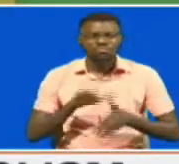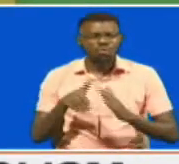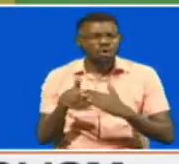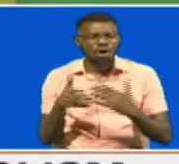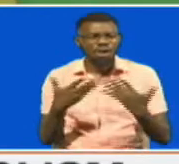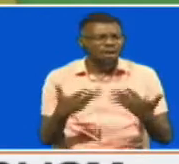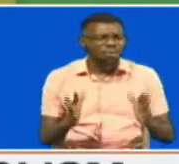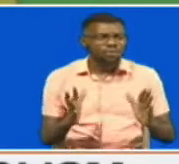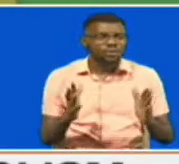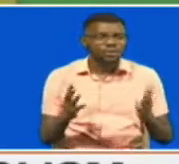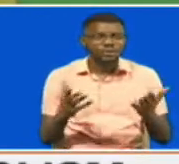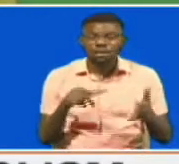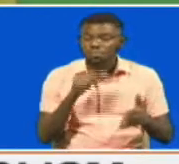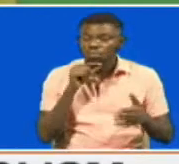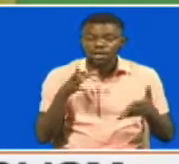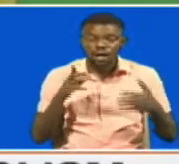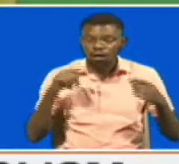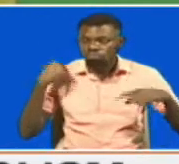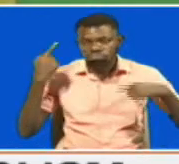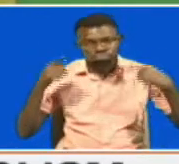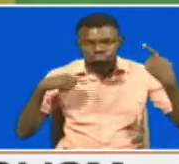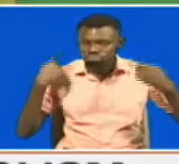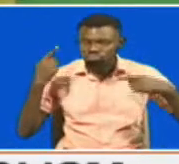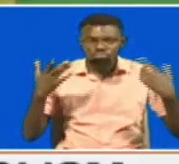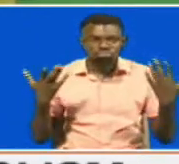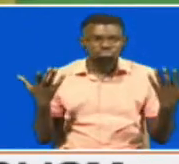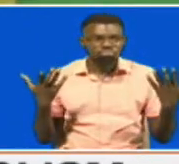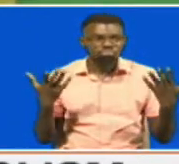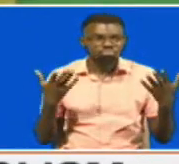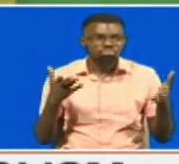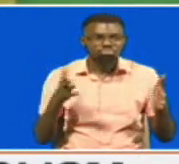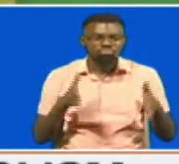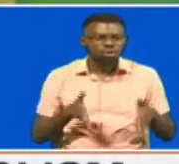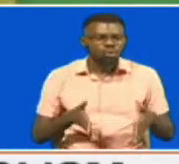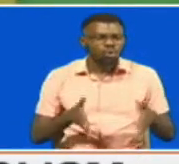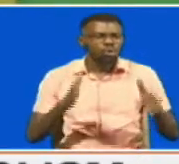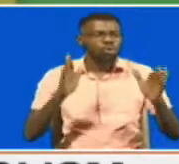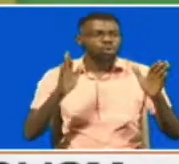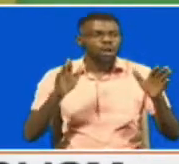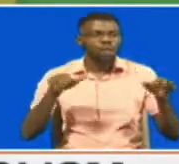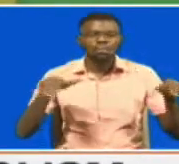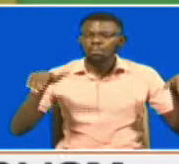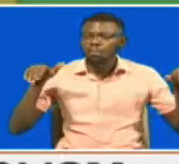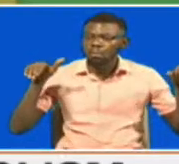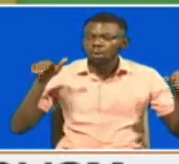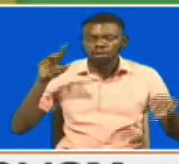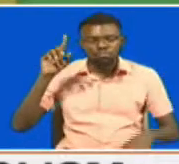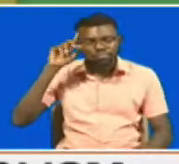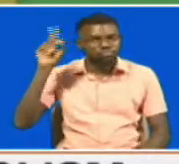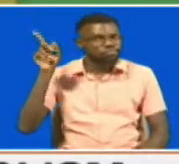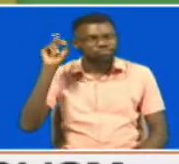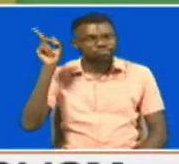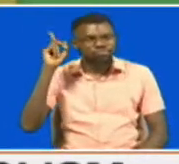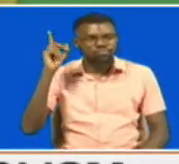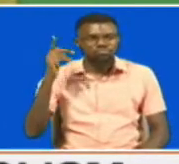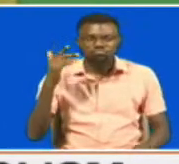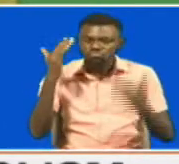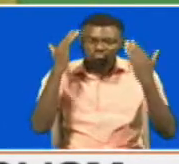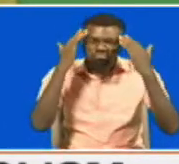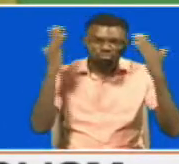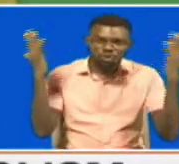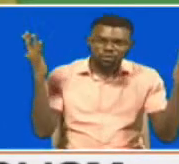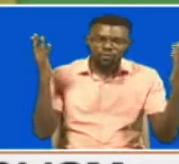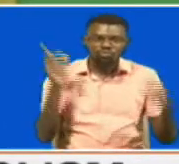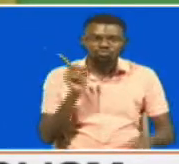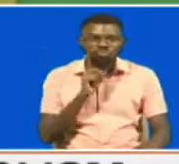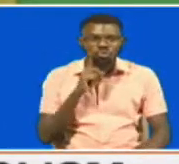Boys have become zombies. They stay by the roadside. They are drunk. They don't know anything about